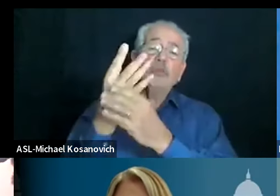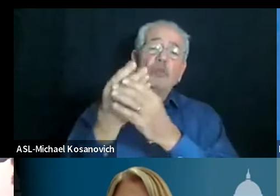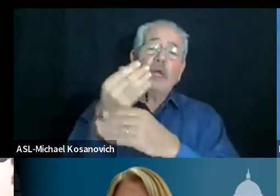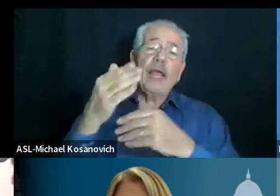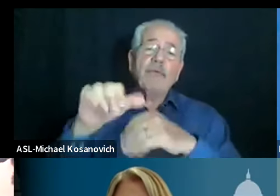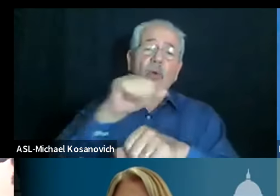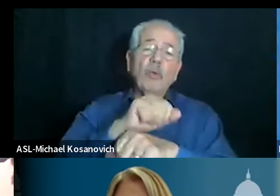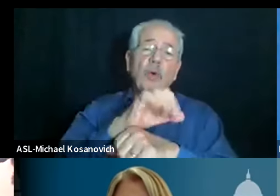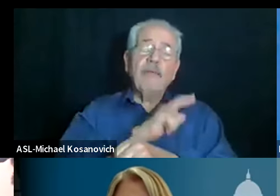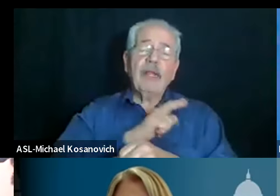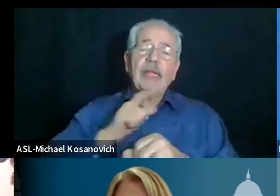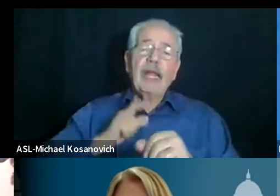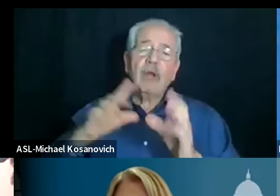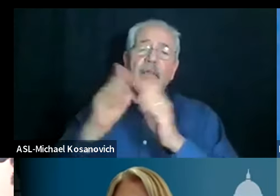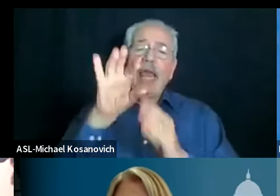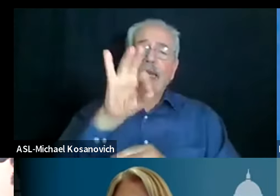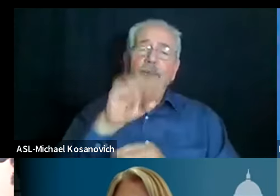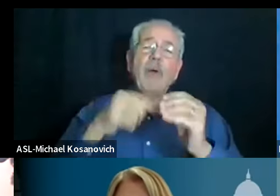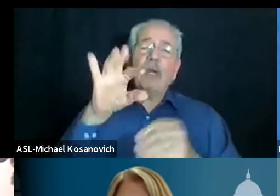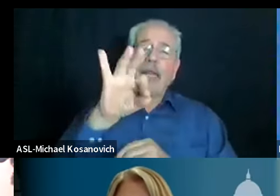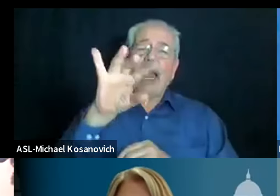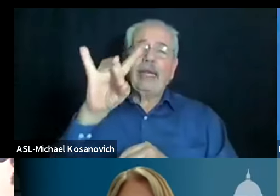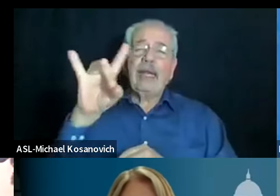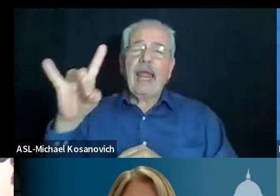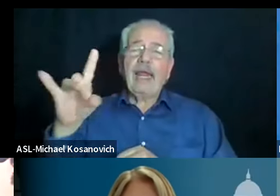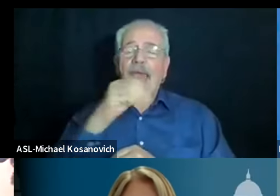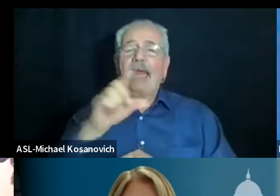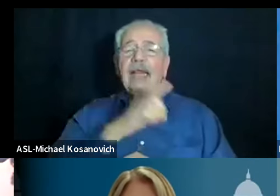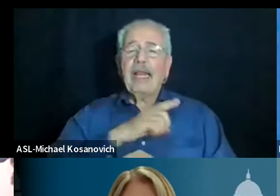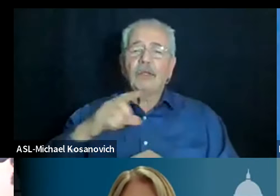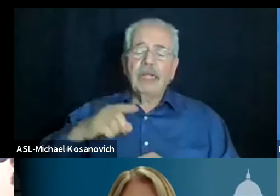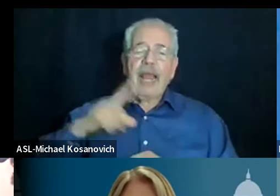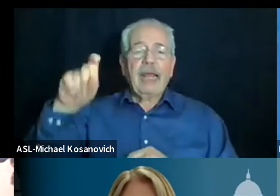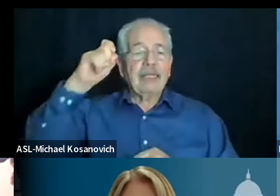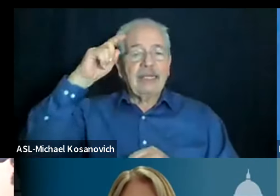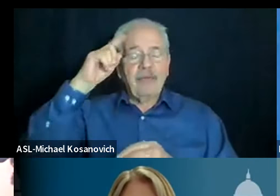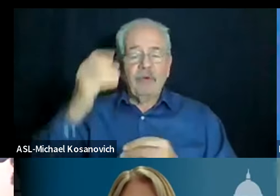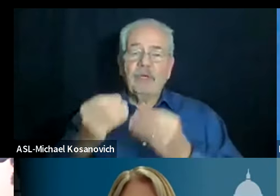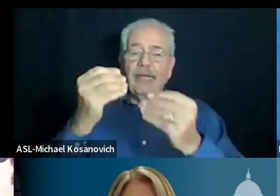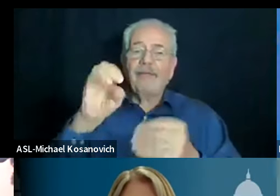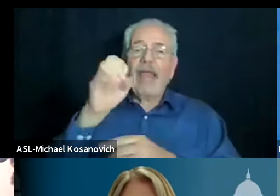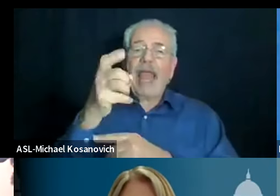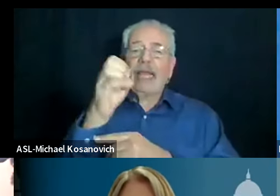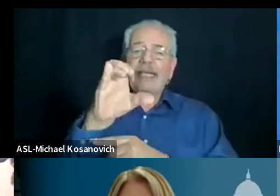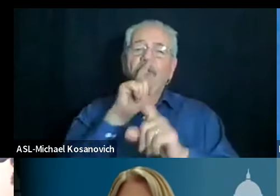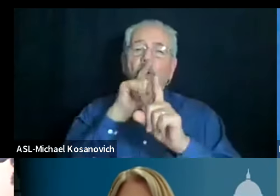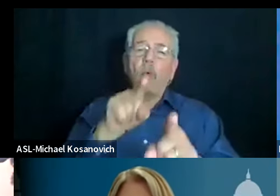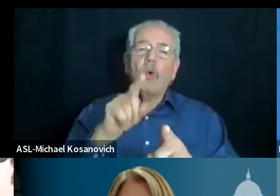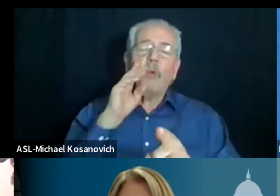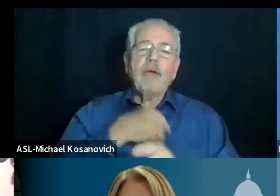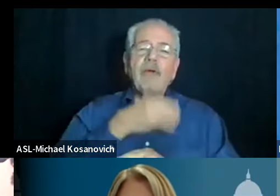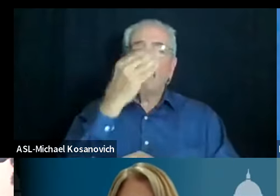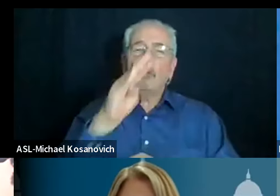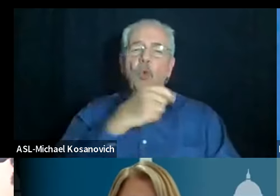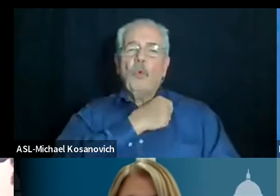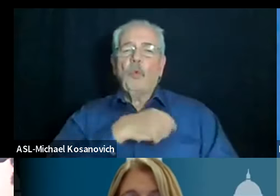of the legislative session around 988, as well as the Blake legislation, the governor issued an executive order that would create a blue ribbon